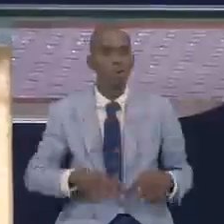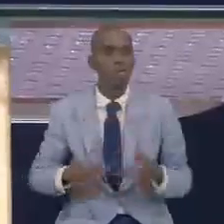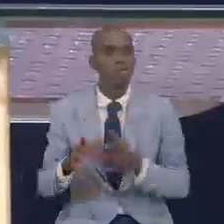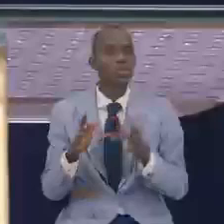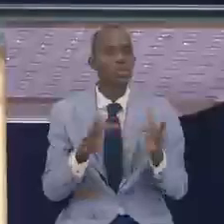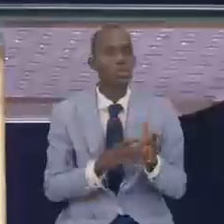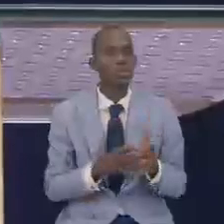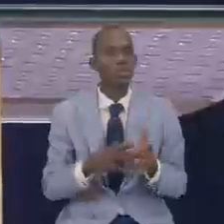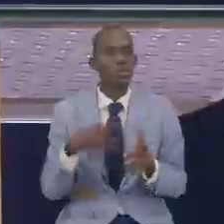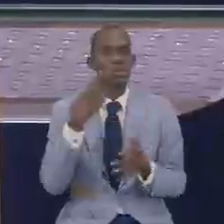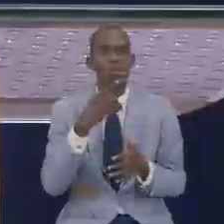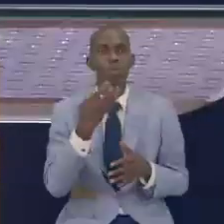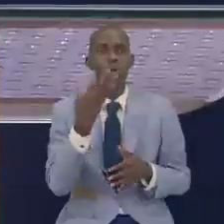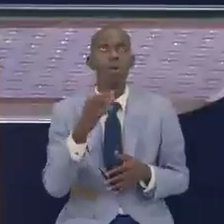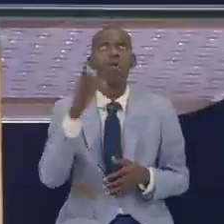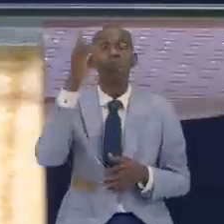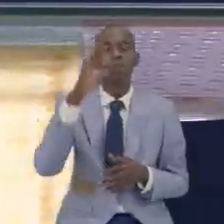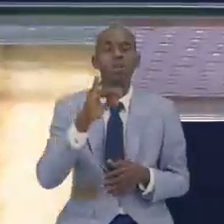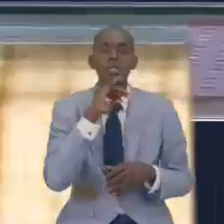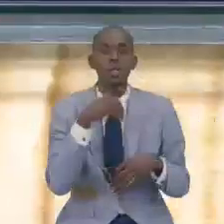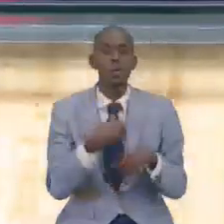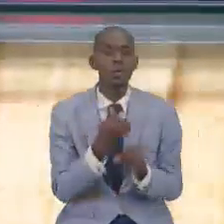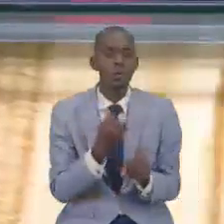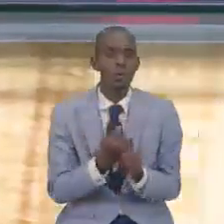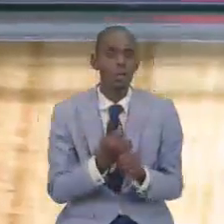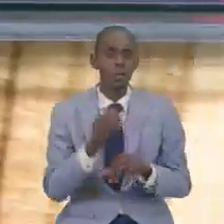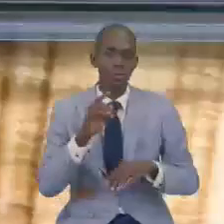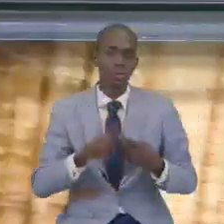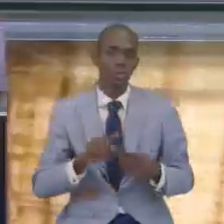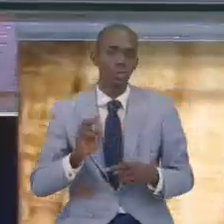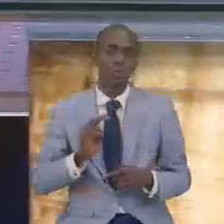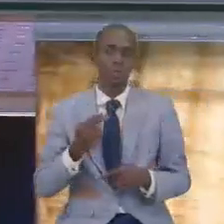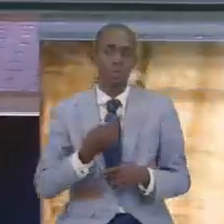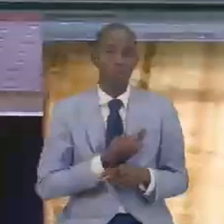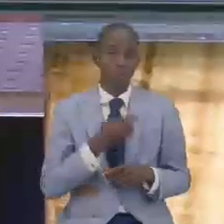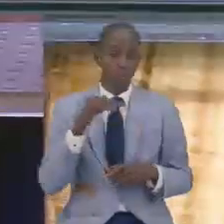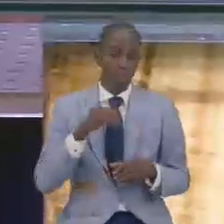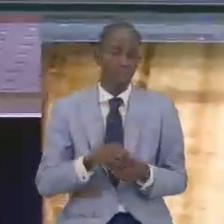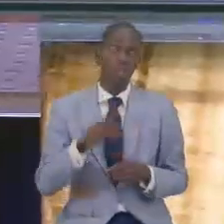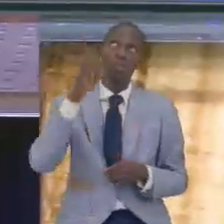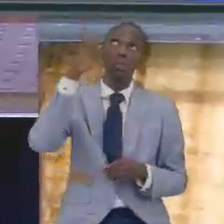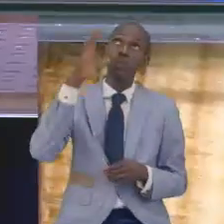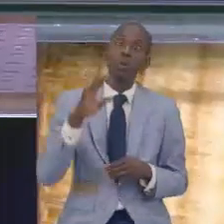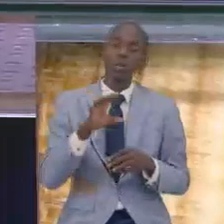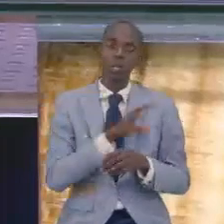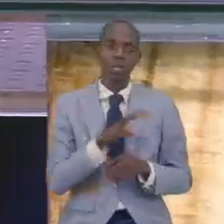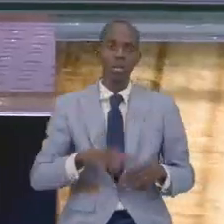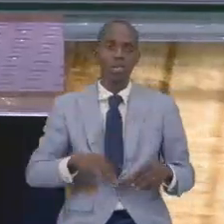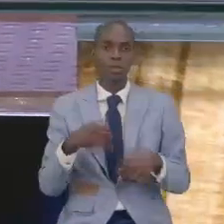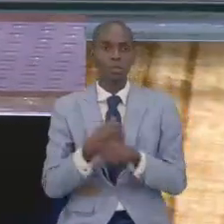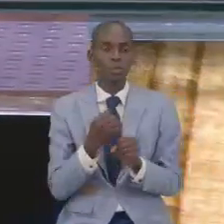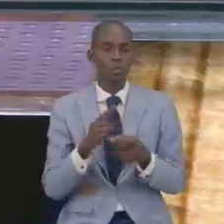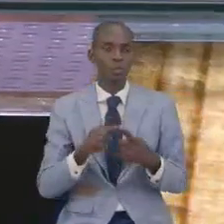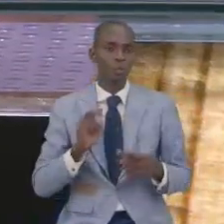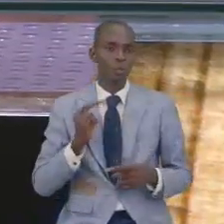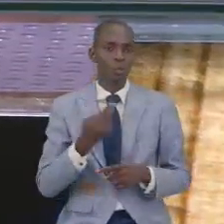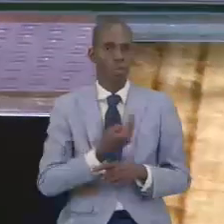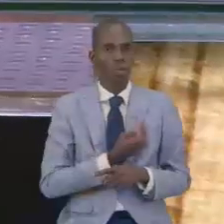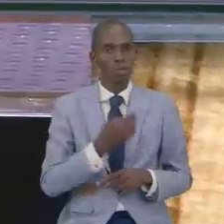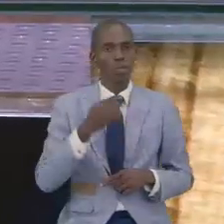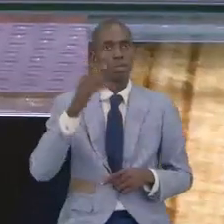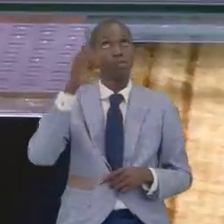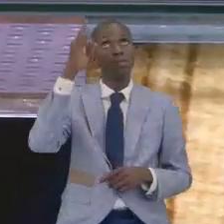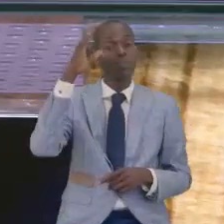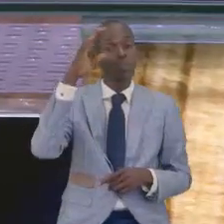made unto us. Who in God, Christ, is made unto us wisdom and